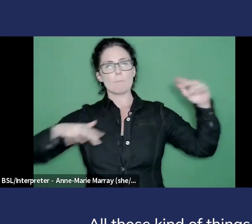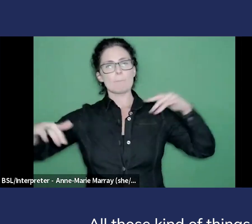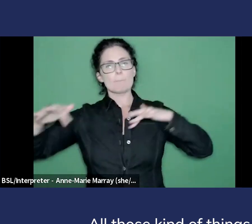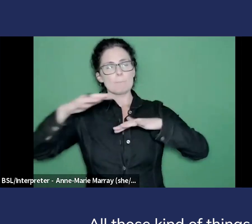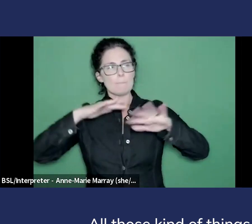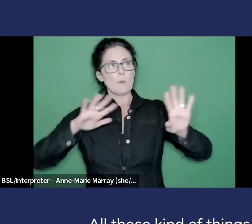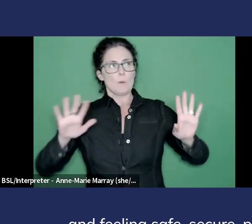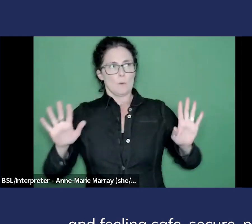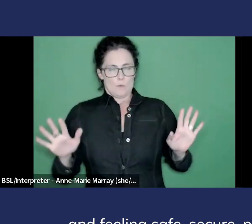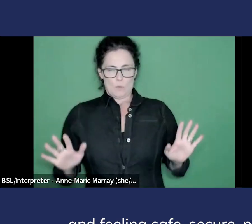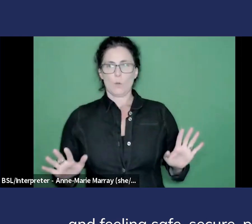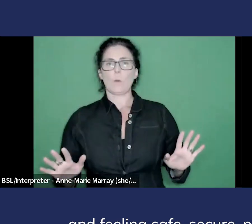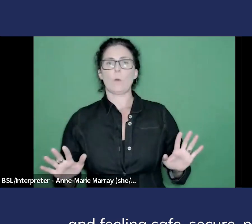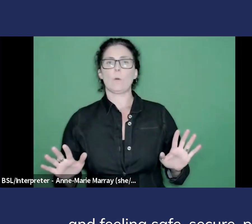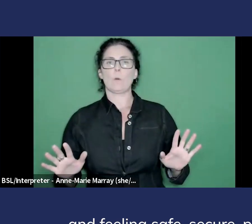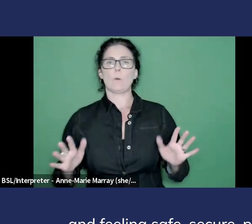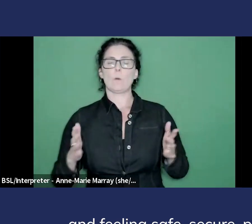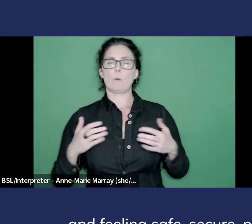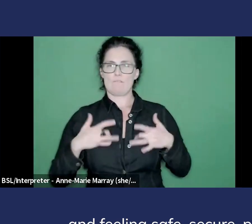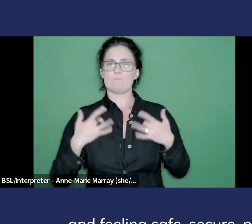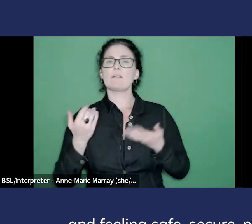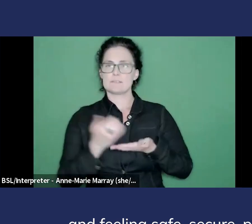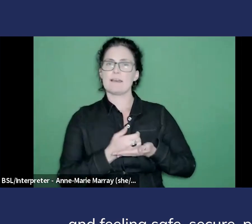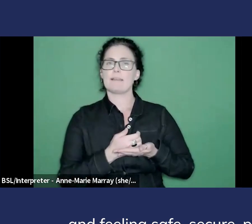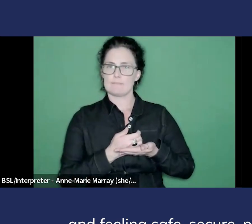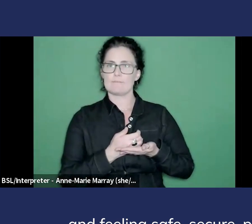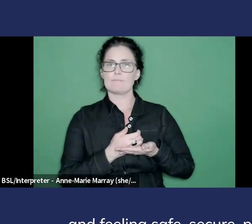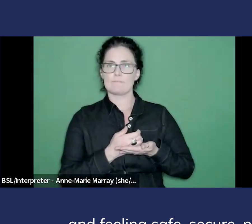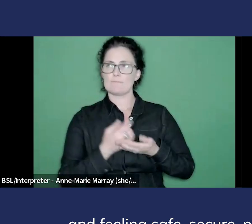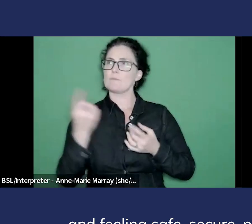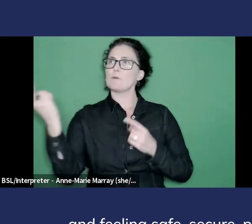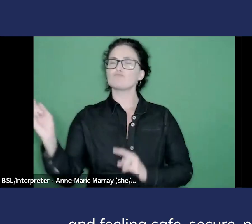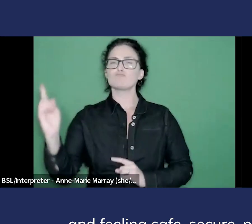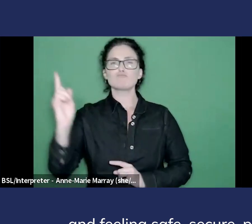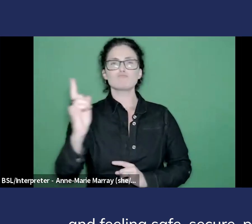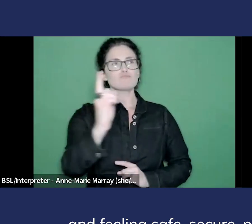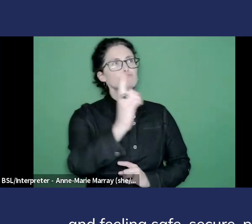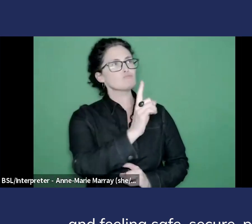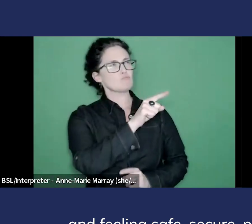of safety and feeling safe, secure, protected,